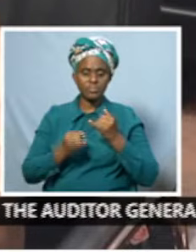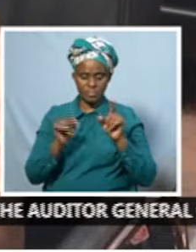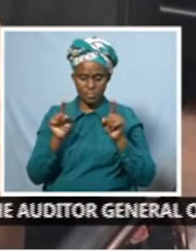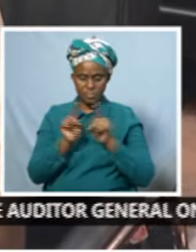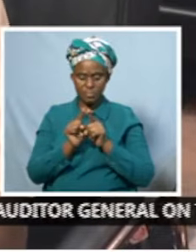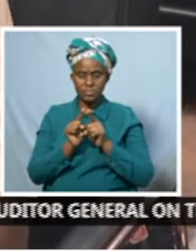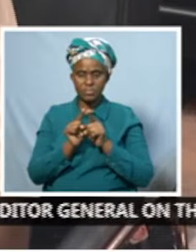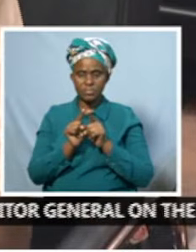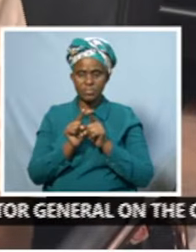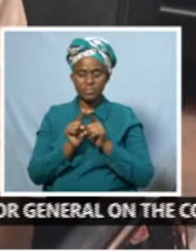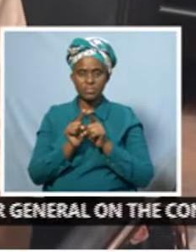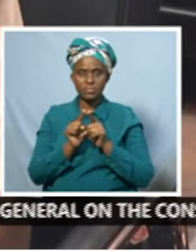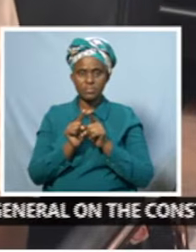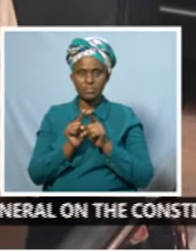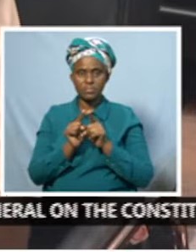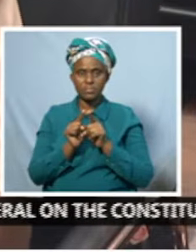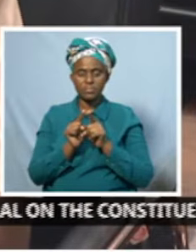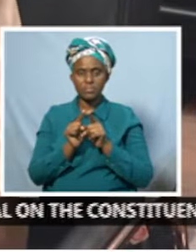and